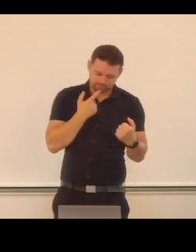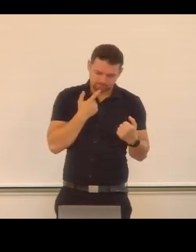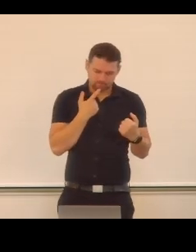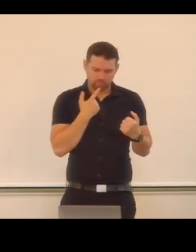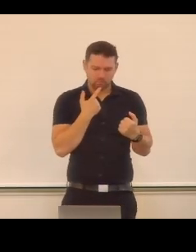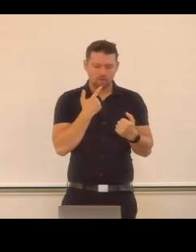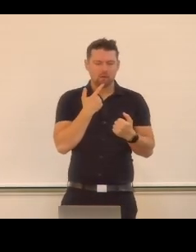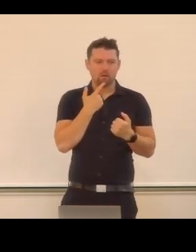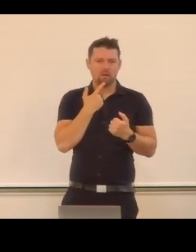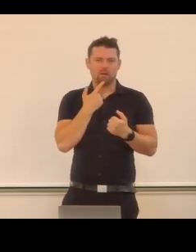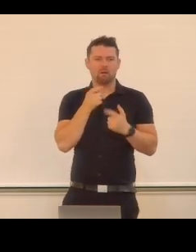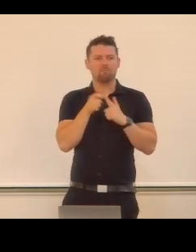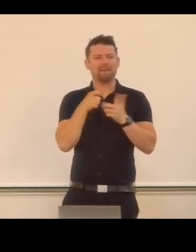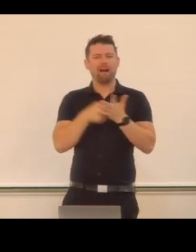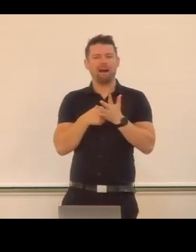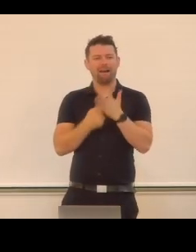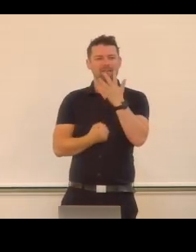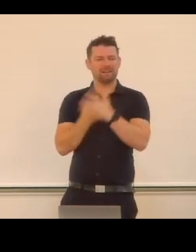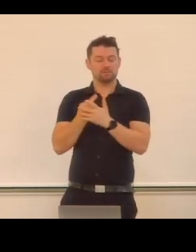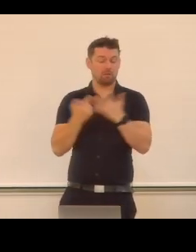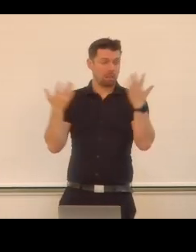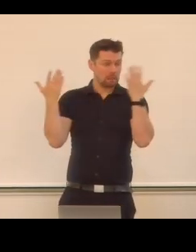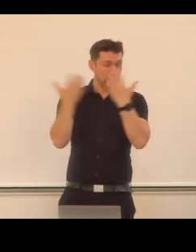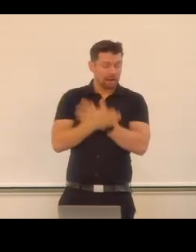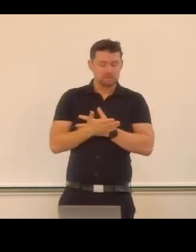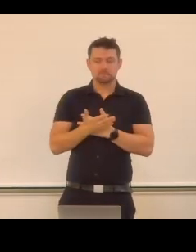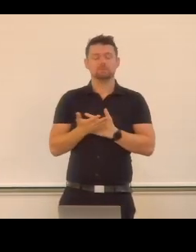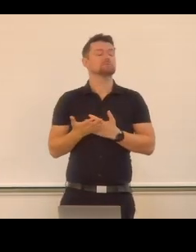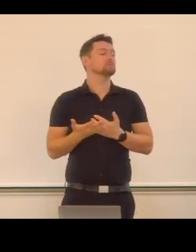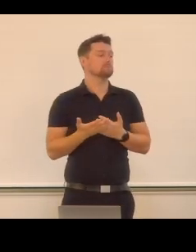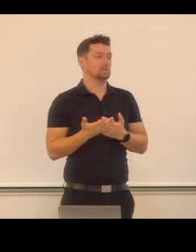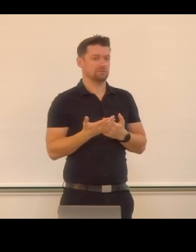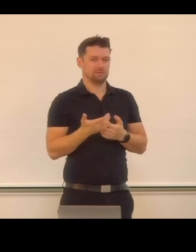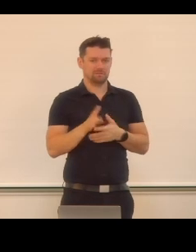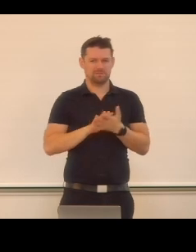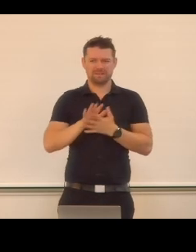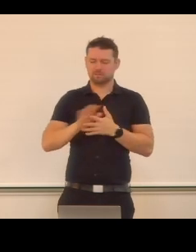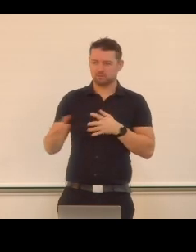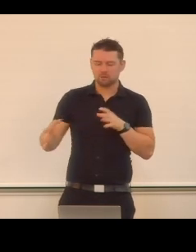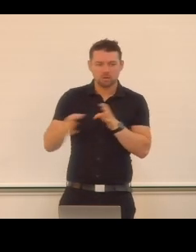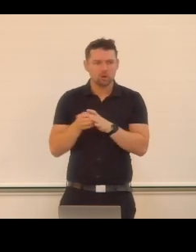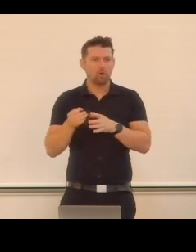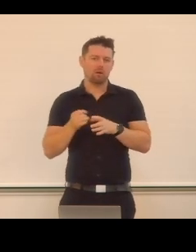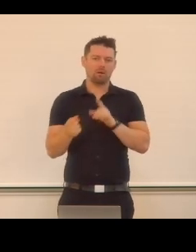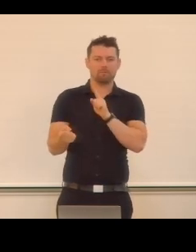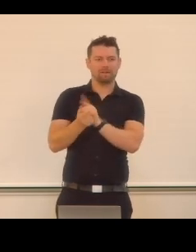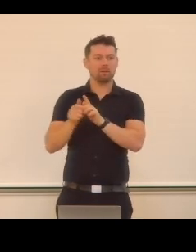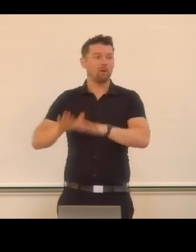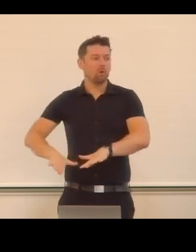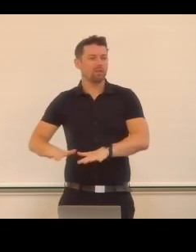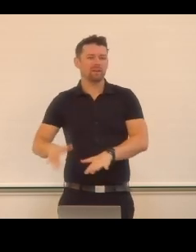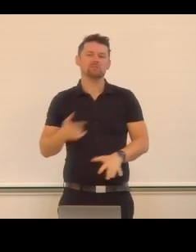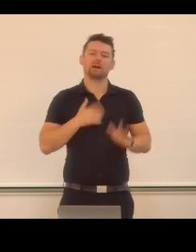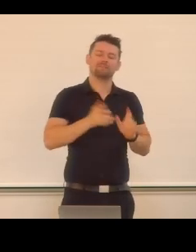public relations events really late at night to meet with different people on Earth. That was part of the stressors. We had to get up at 2 in the